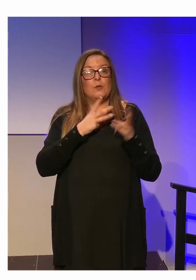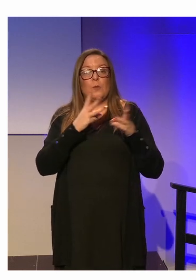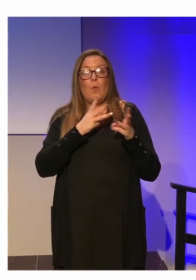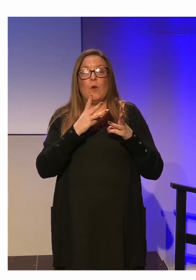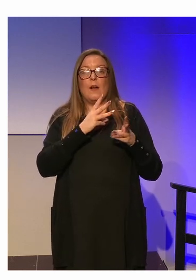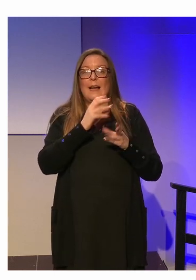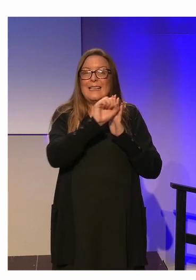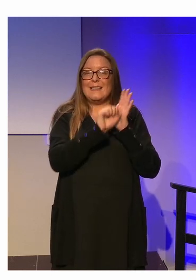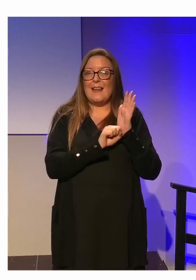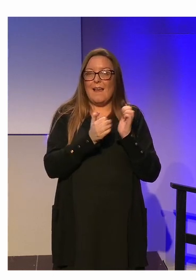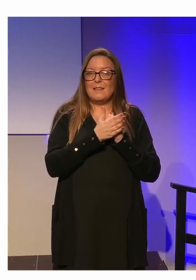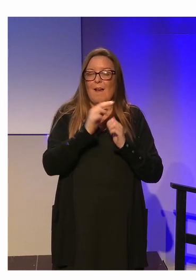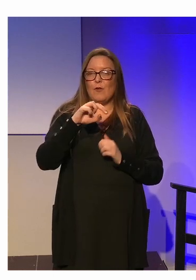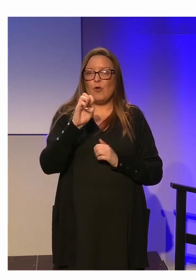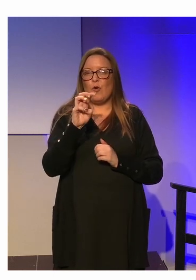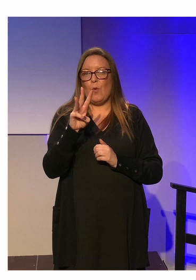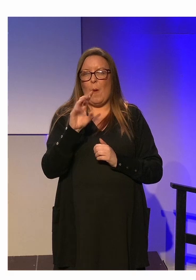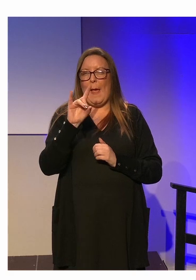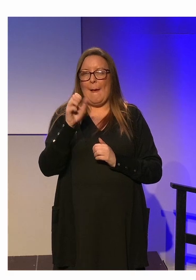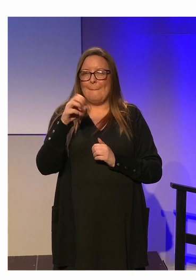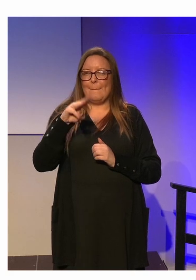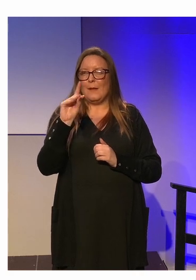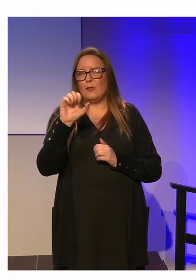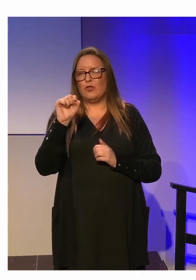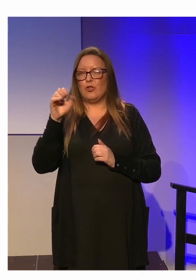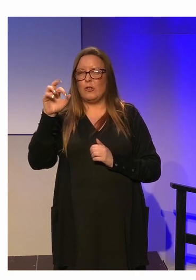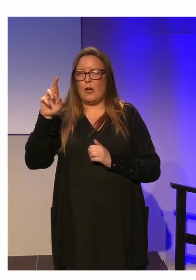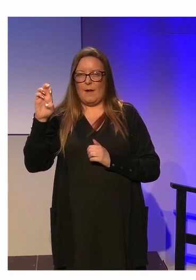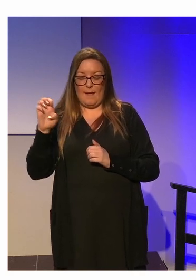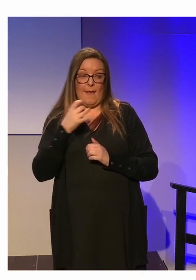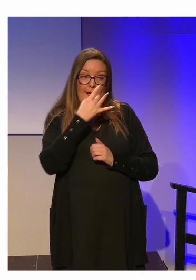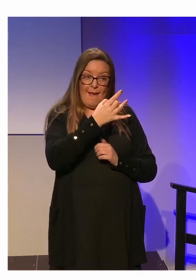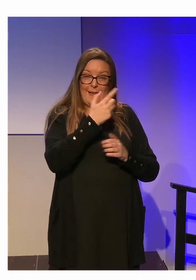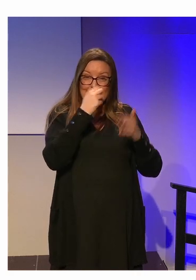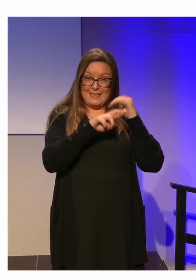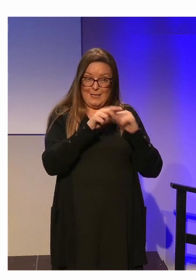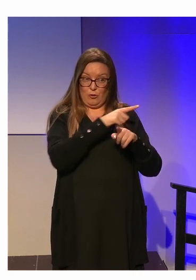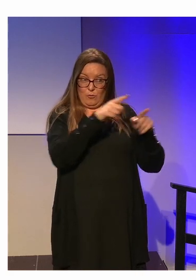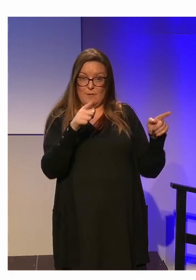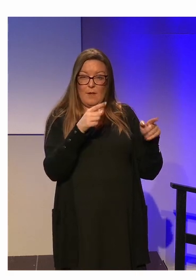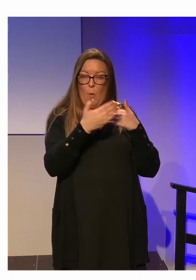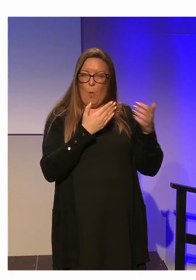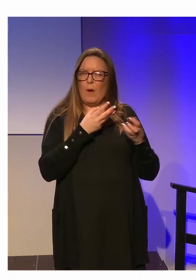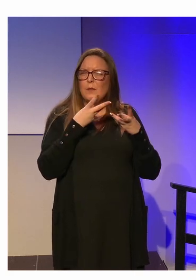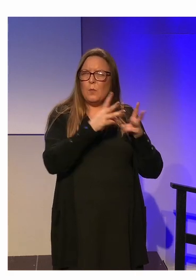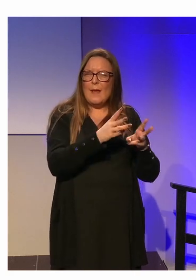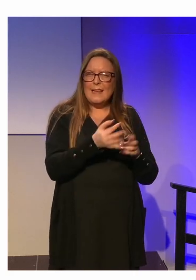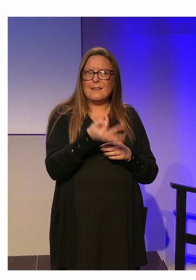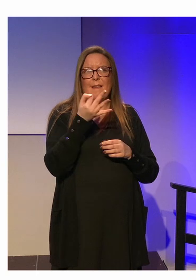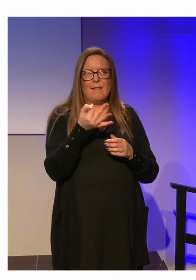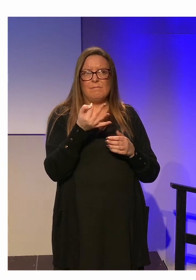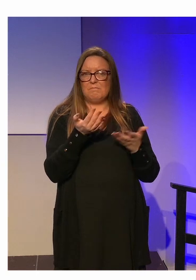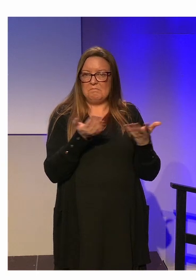years, deeply. And basically, we asked teachers in what ways, if at all,